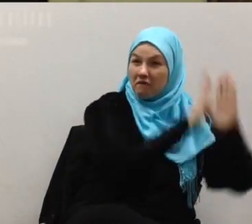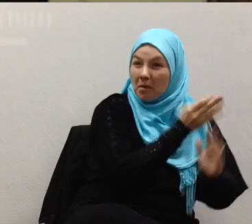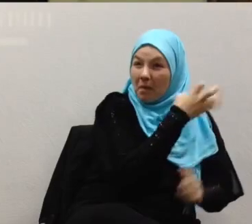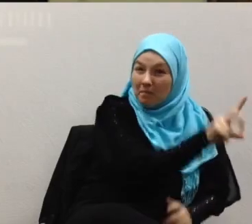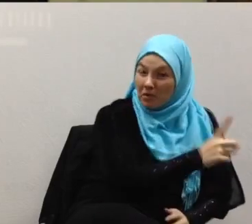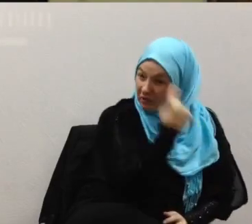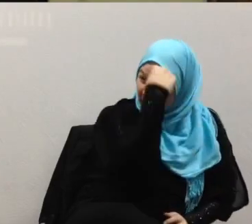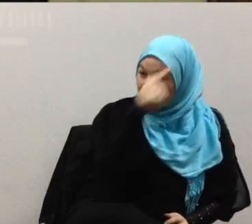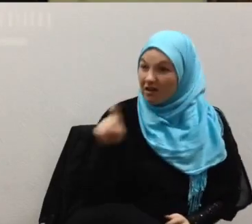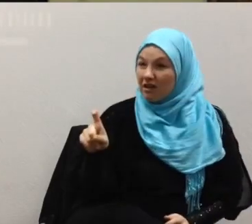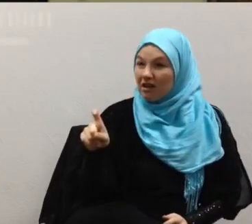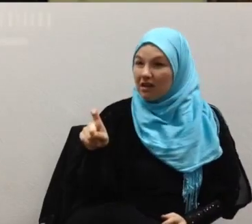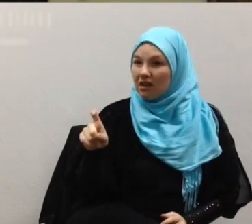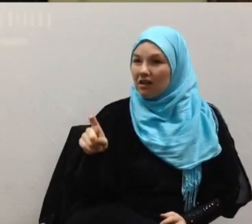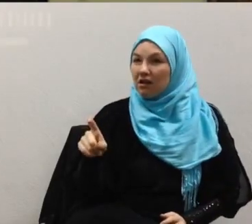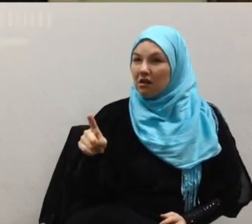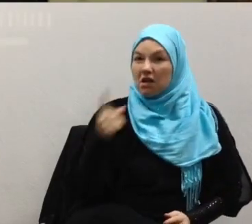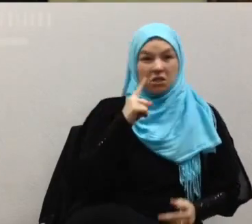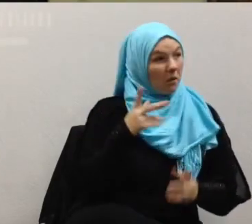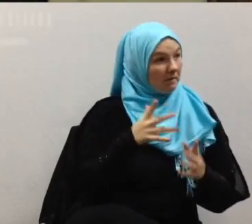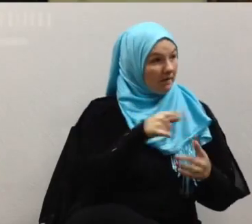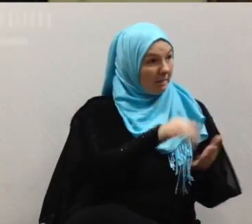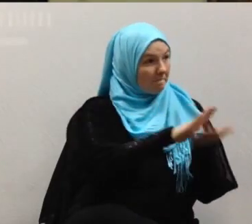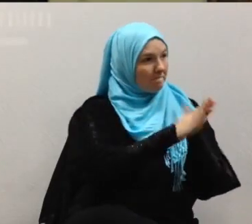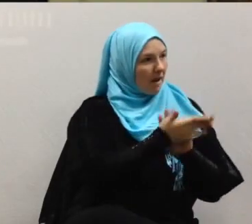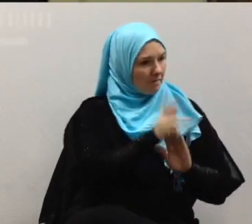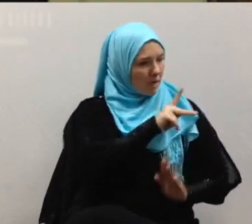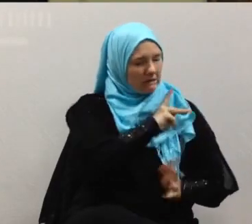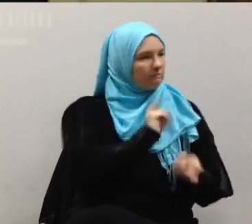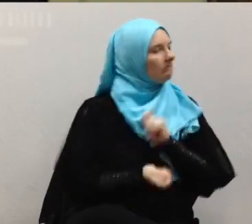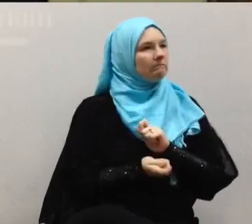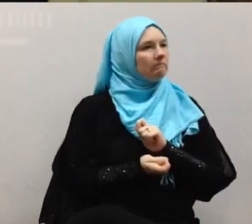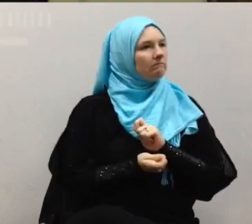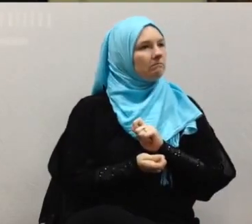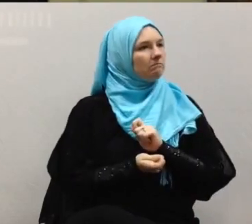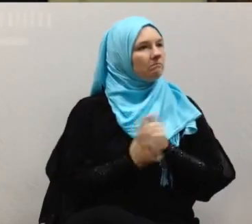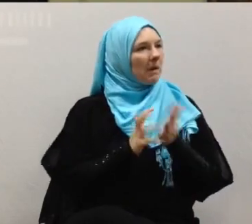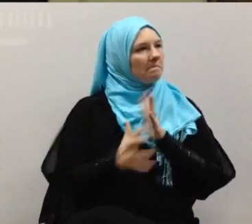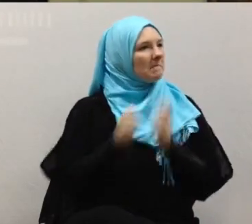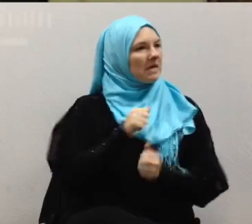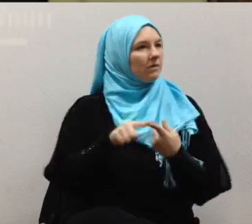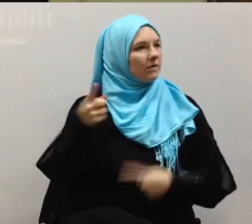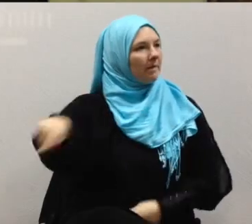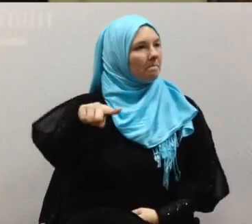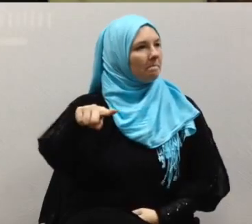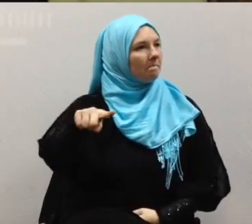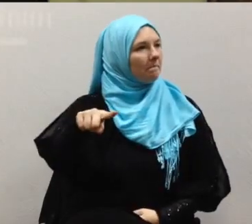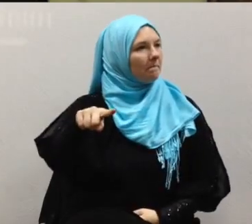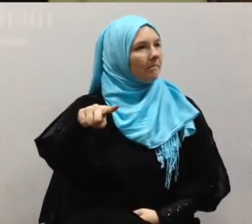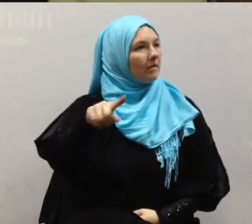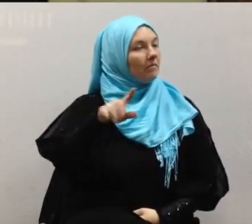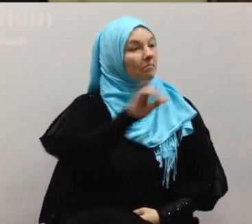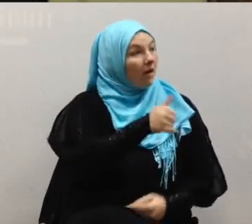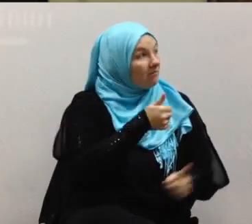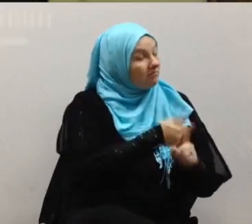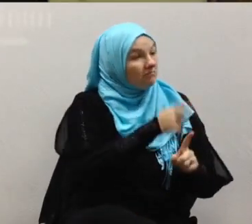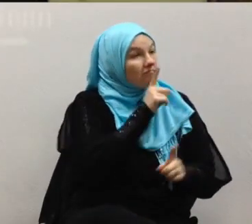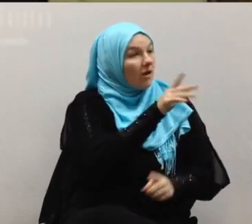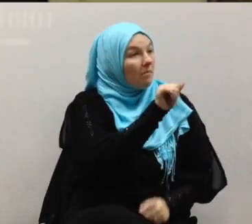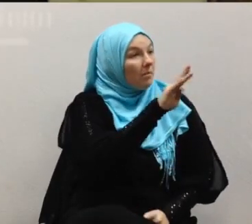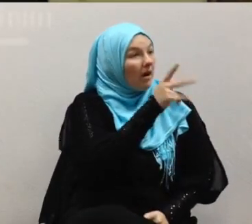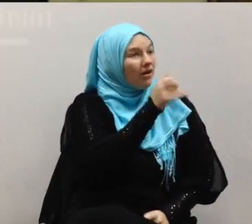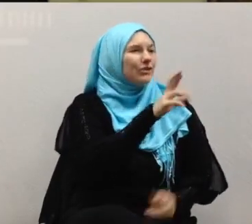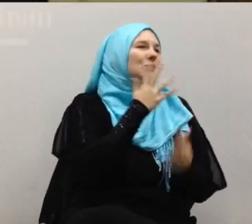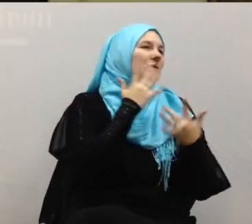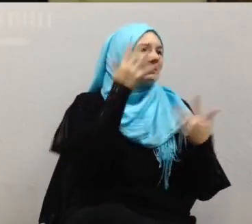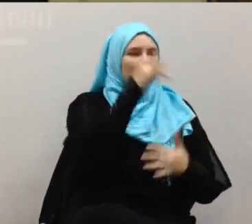not only saying, that's what the pagans were saying, the mushriks, but the hypocrites were saying that Allah would let